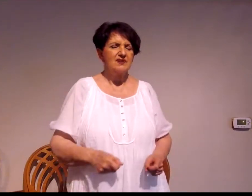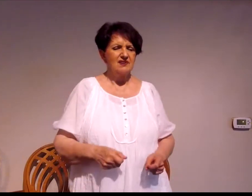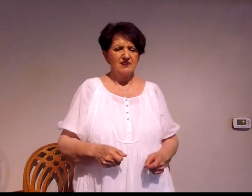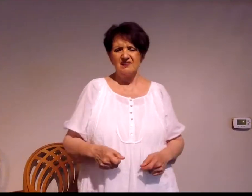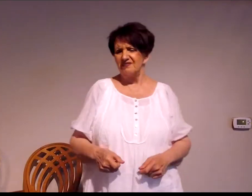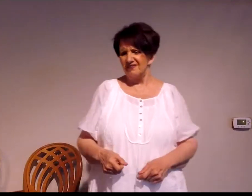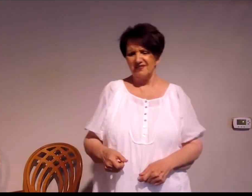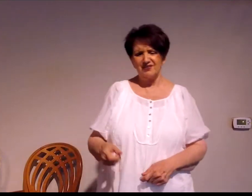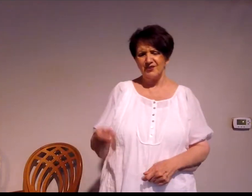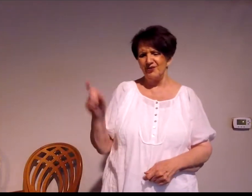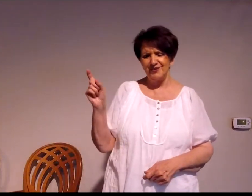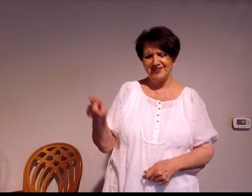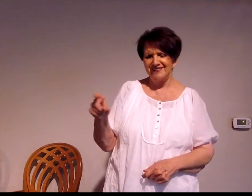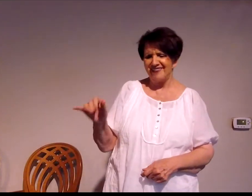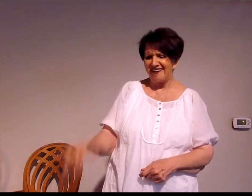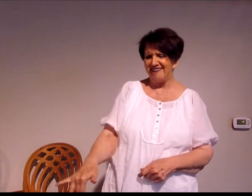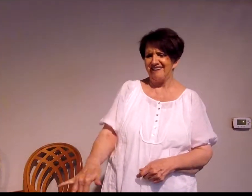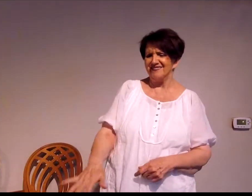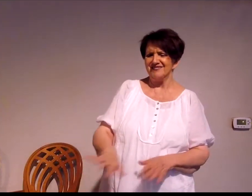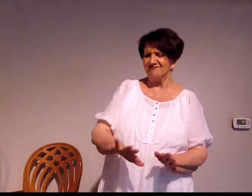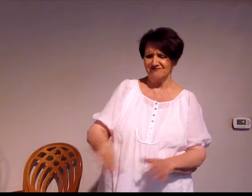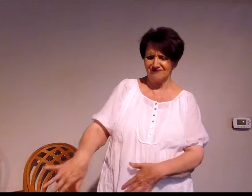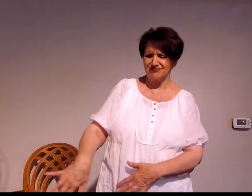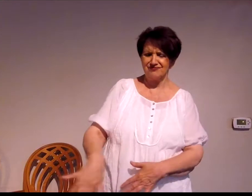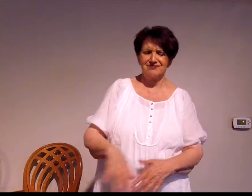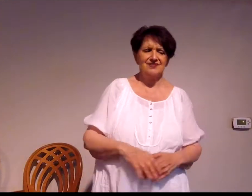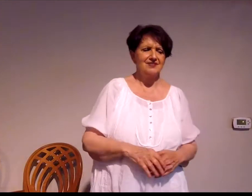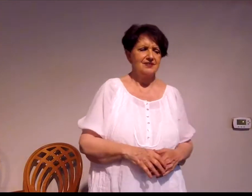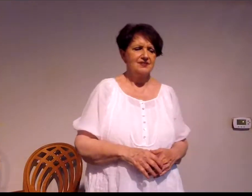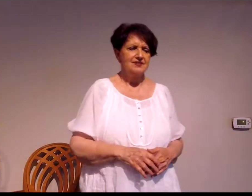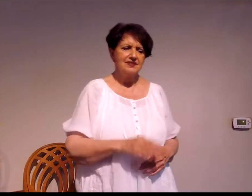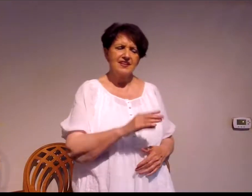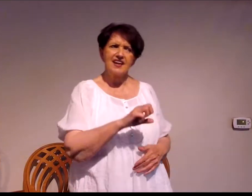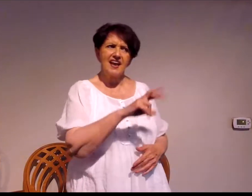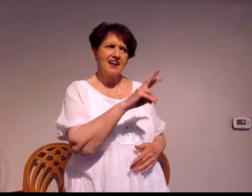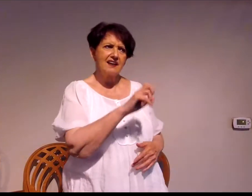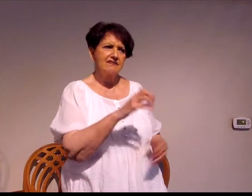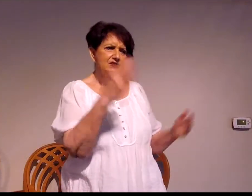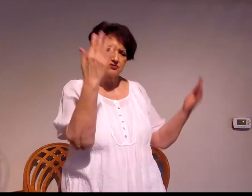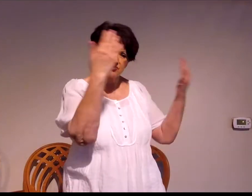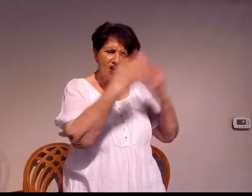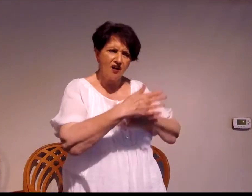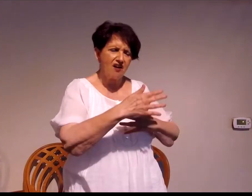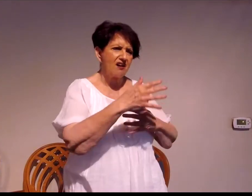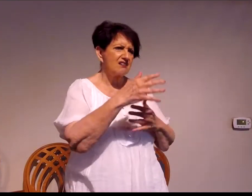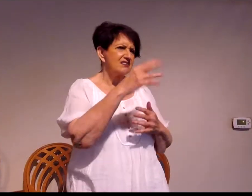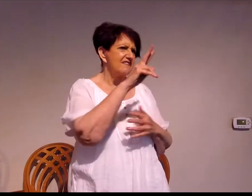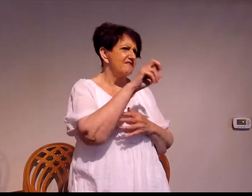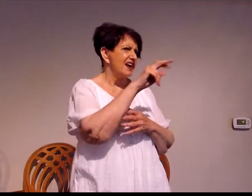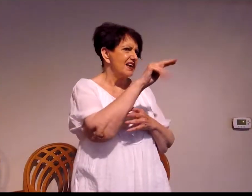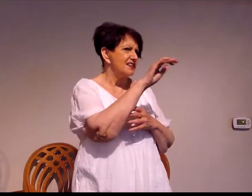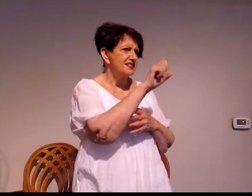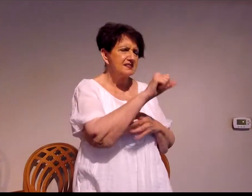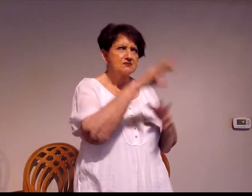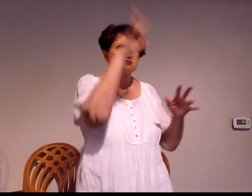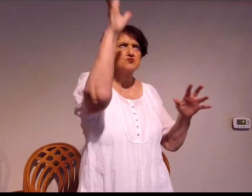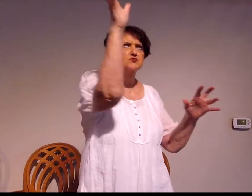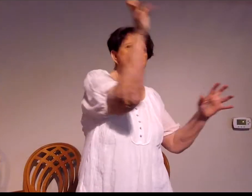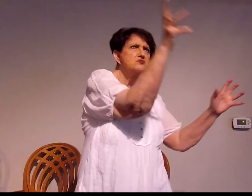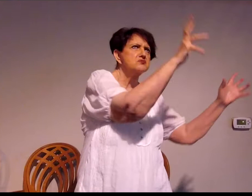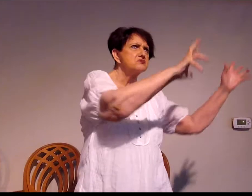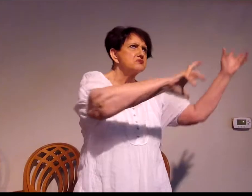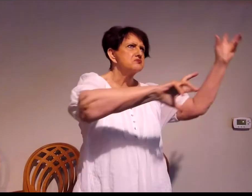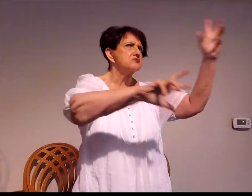need them." The cave is dark and thick with vines. Steam eerily rises off the ground with a large